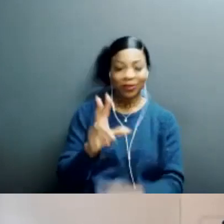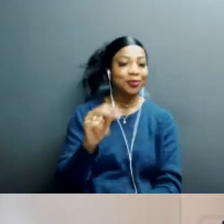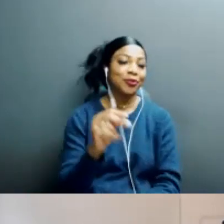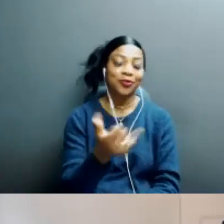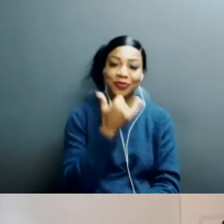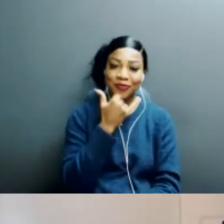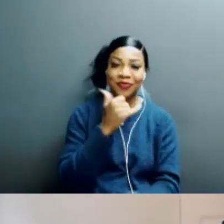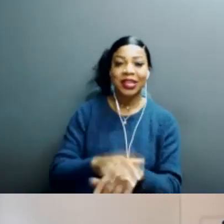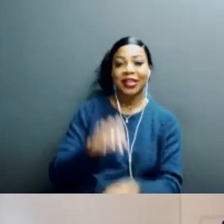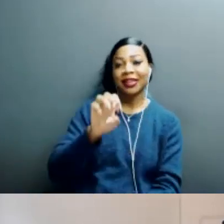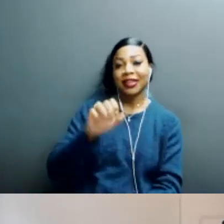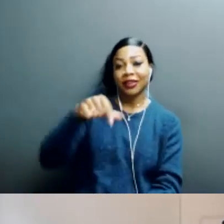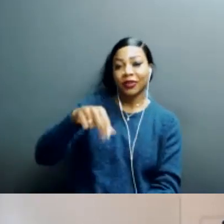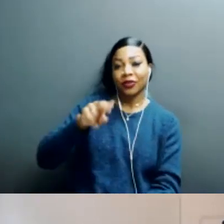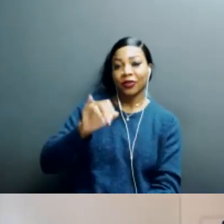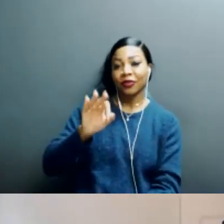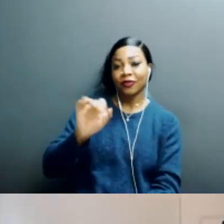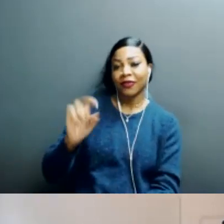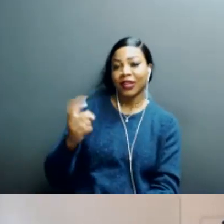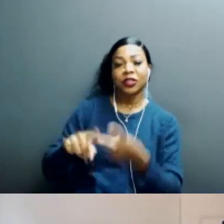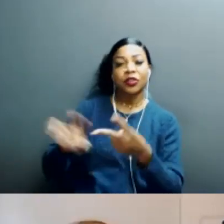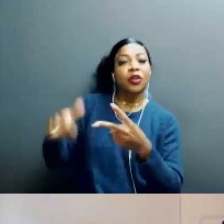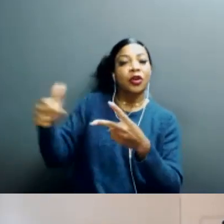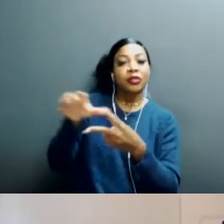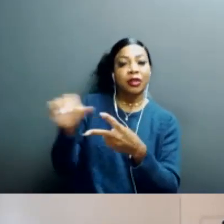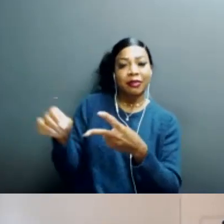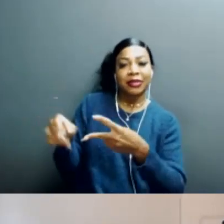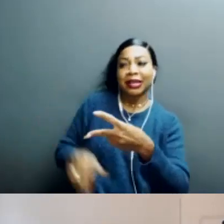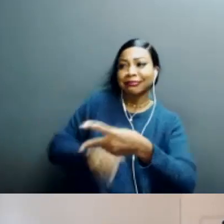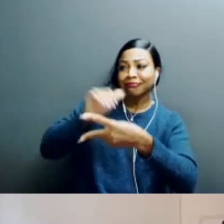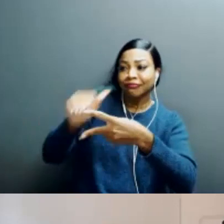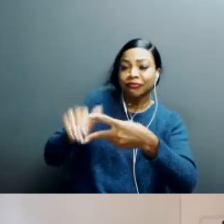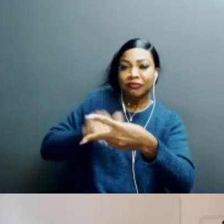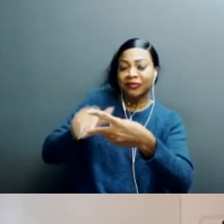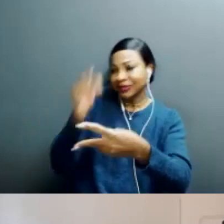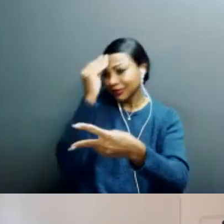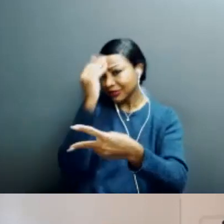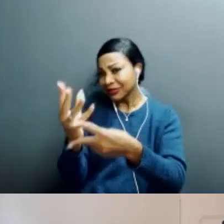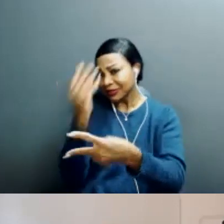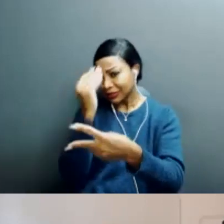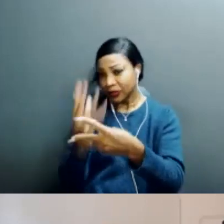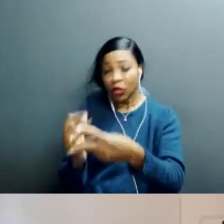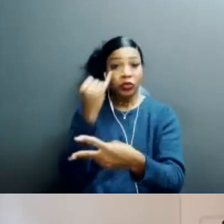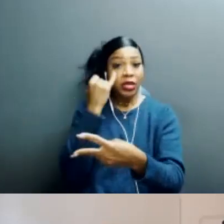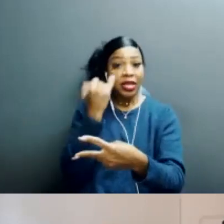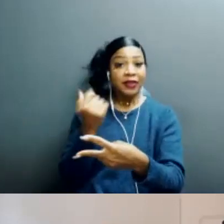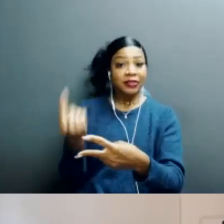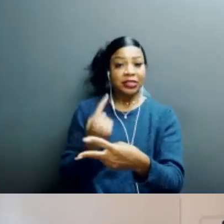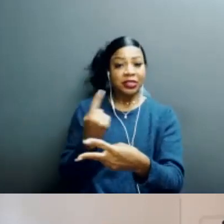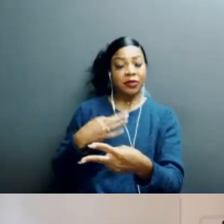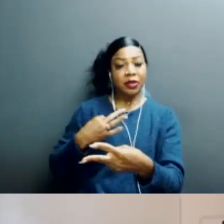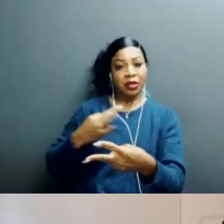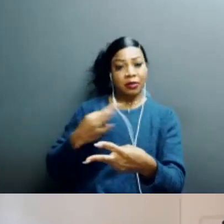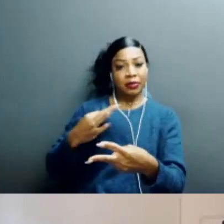Equifax and uh the other big guy and get those on your account so that you're going to be alerted if somebody does apply for credit in your